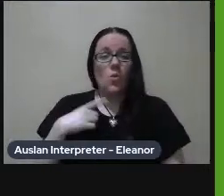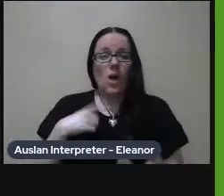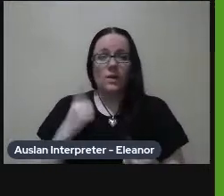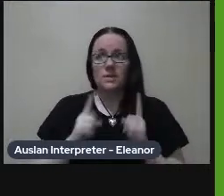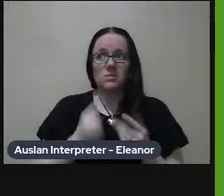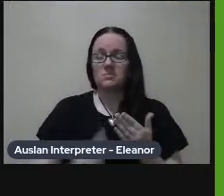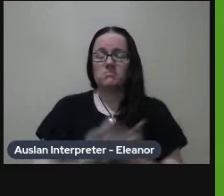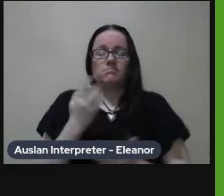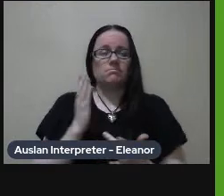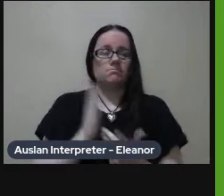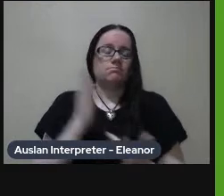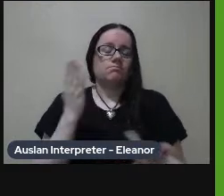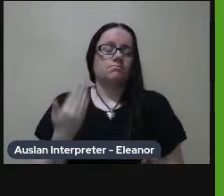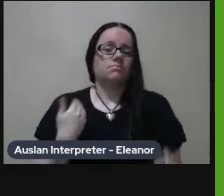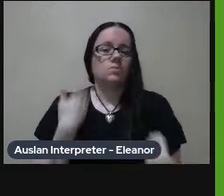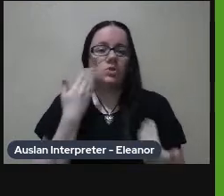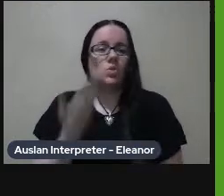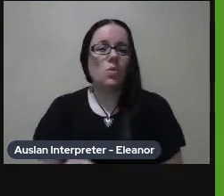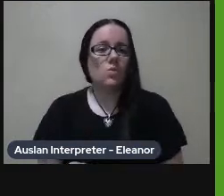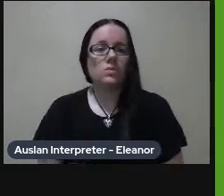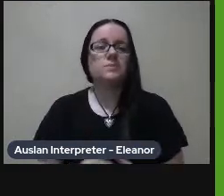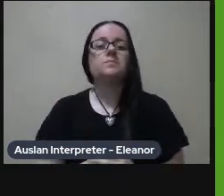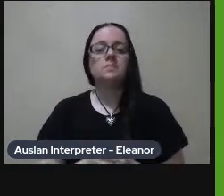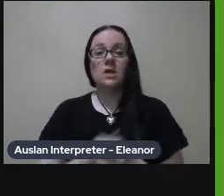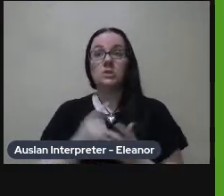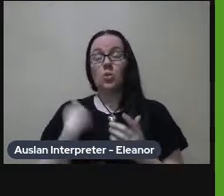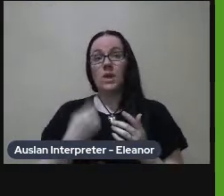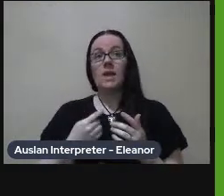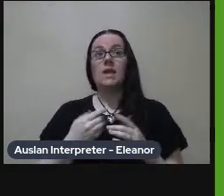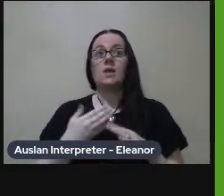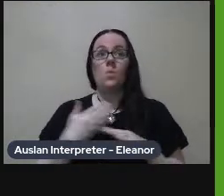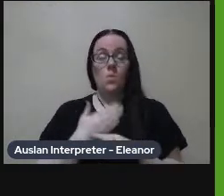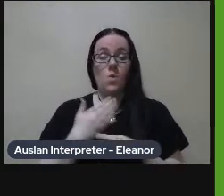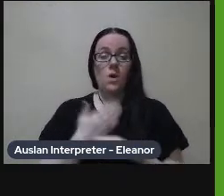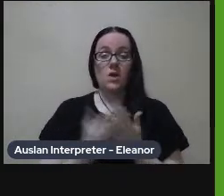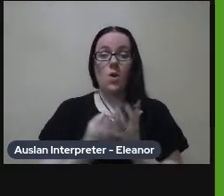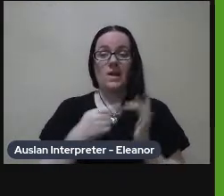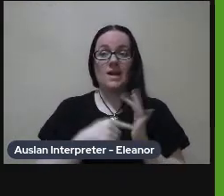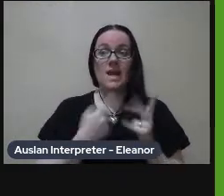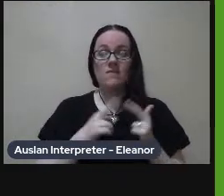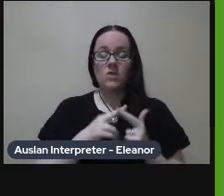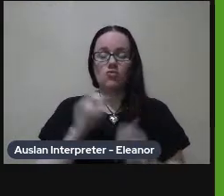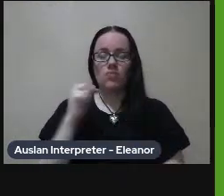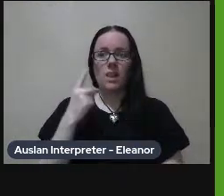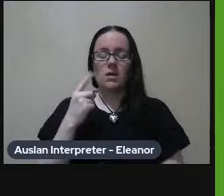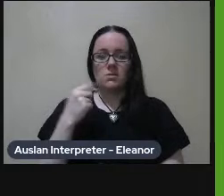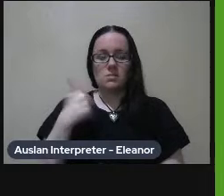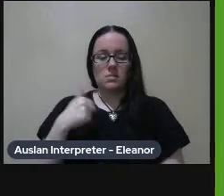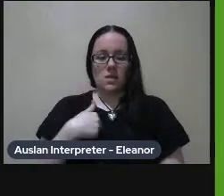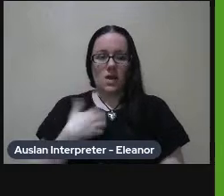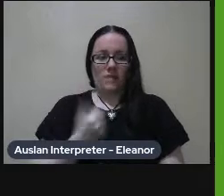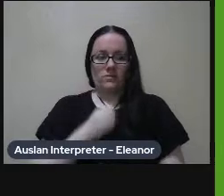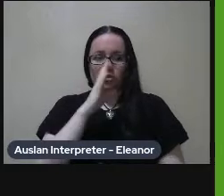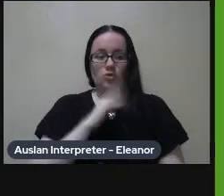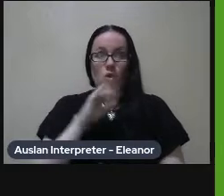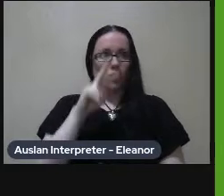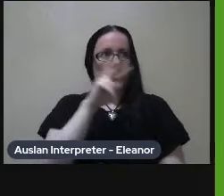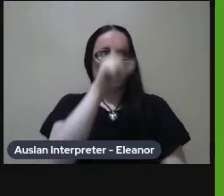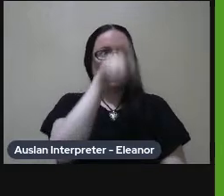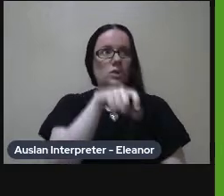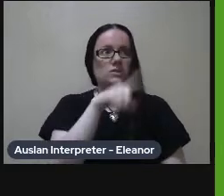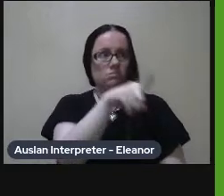working really hard on it. But the quicker that you can get to hospital if you recognise the signs of a stroke, the